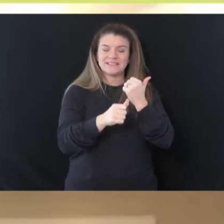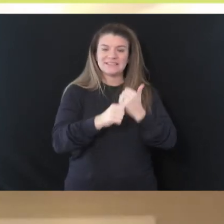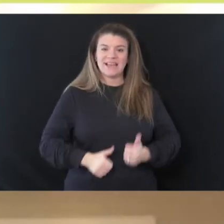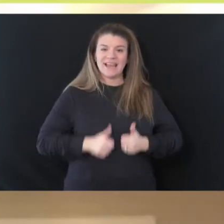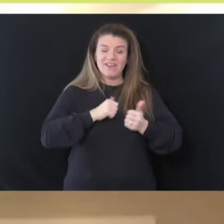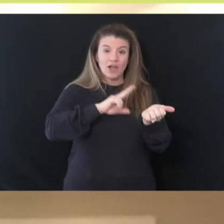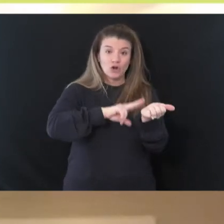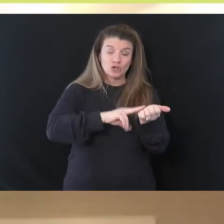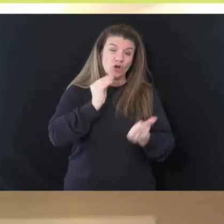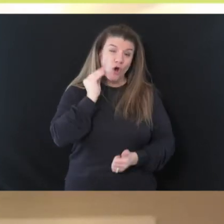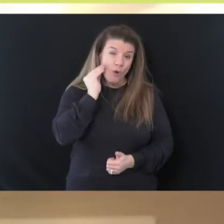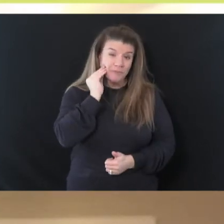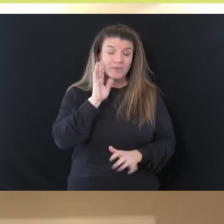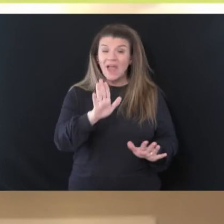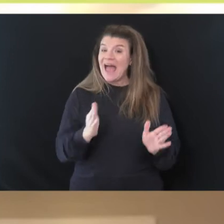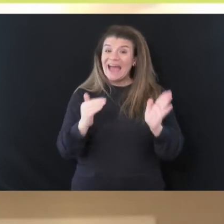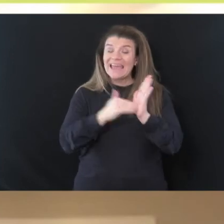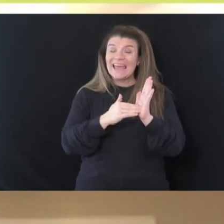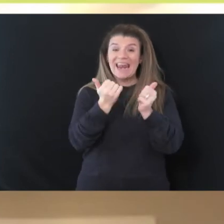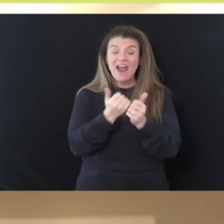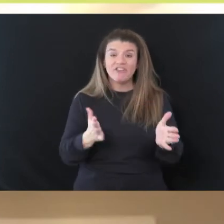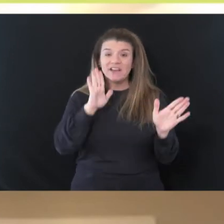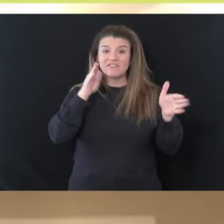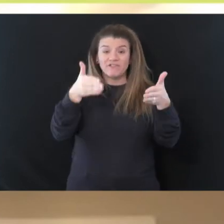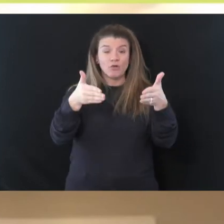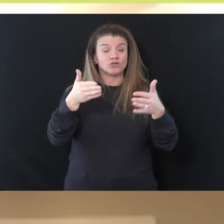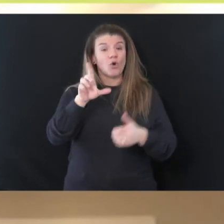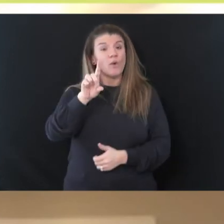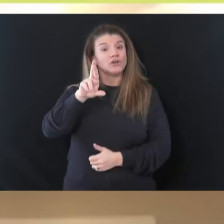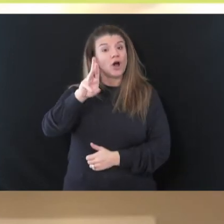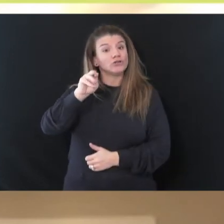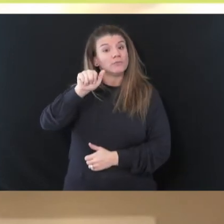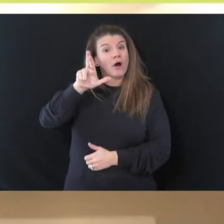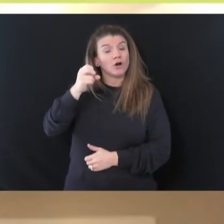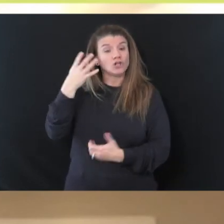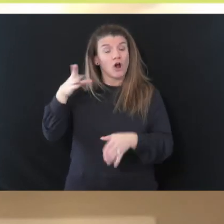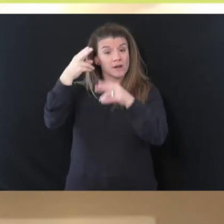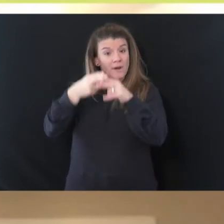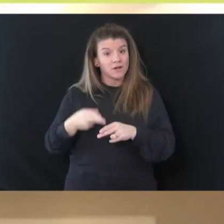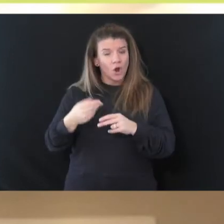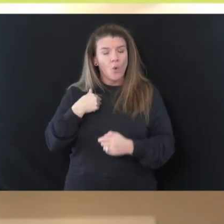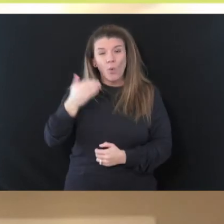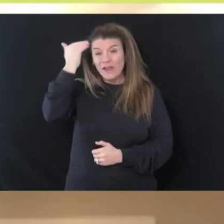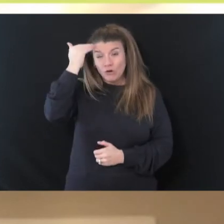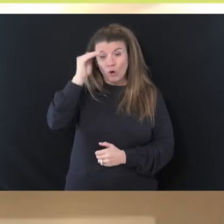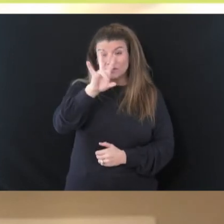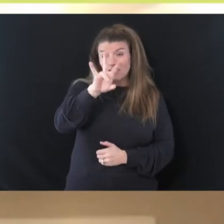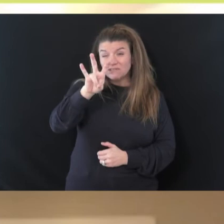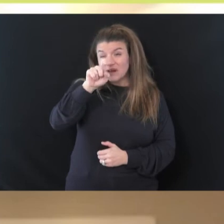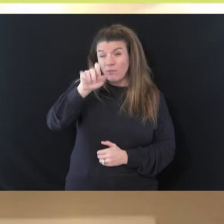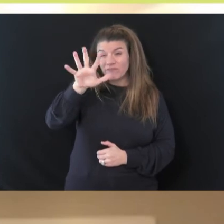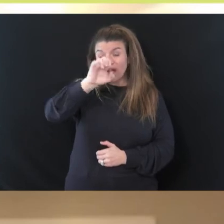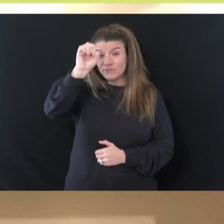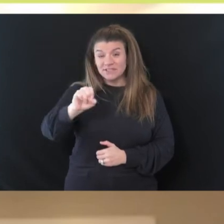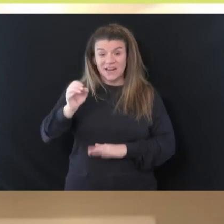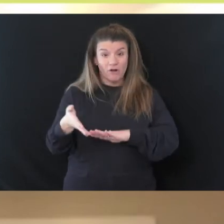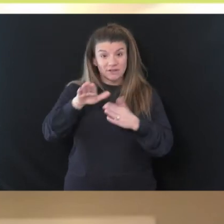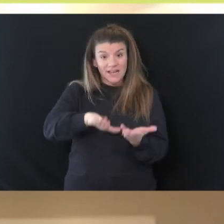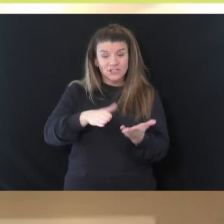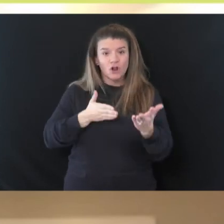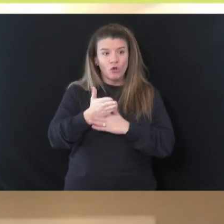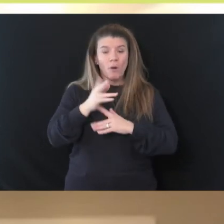again, everything is focused on what Clay talked about earlier. We know that 77.5% of our deaths come from